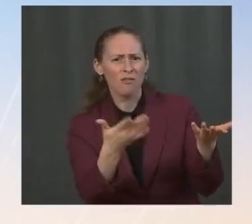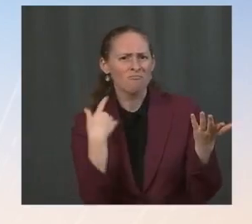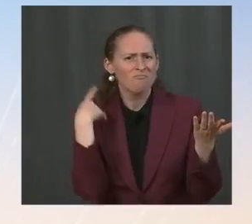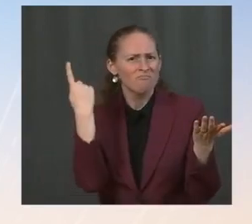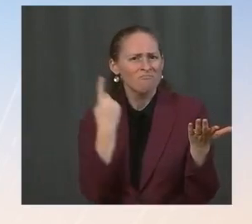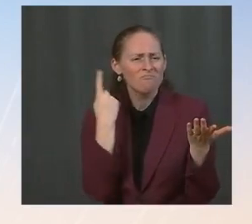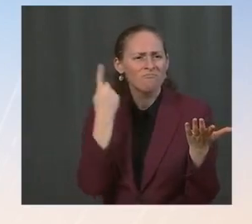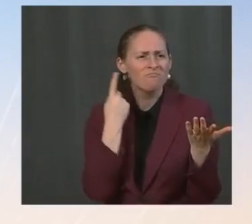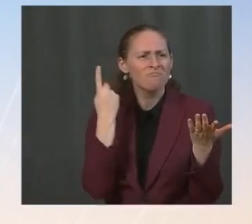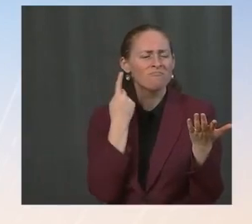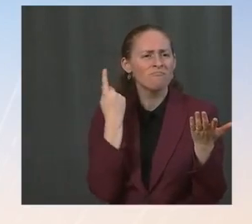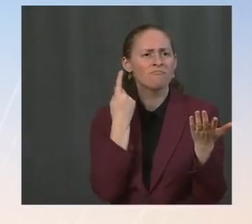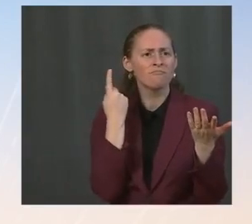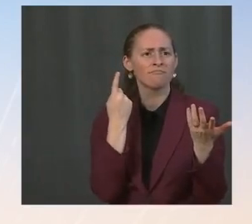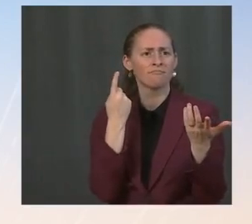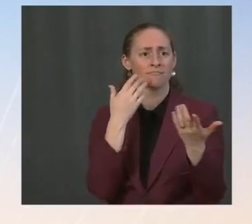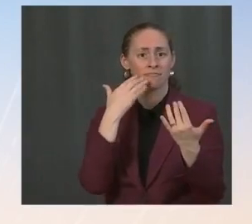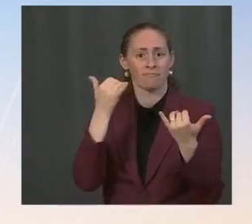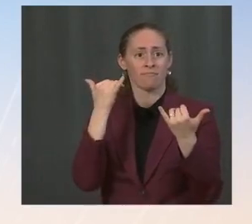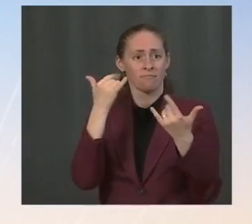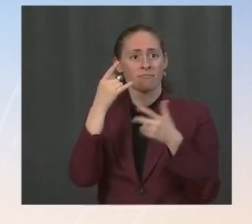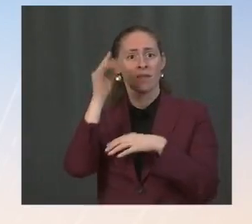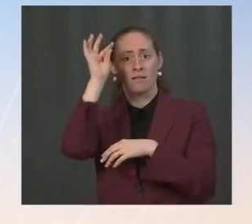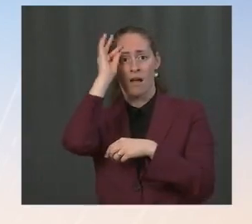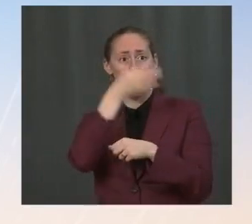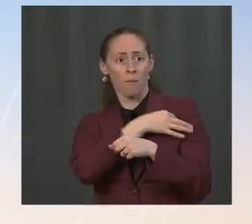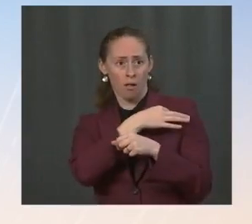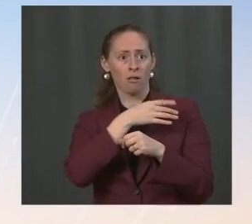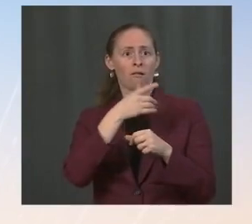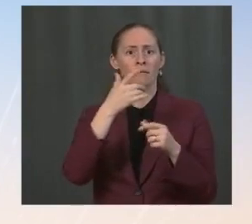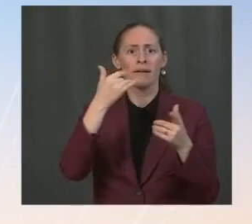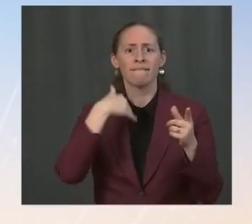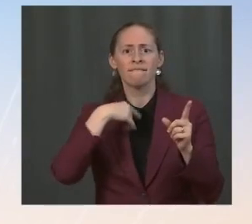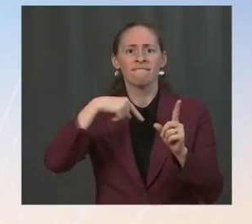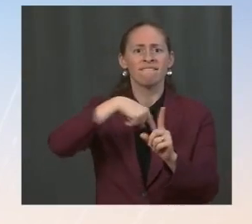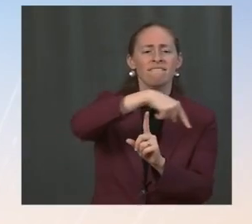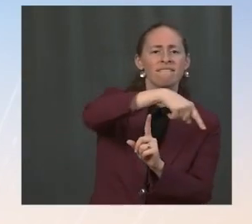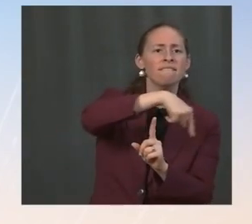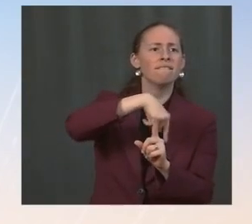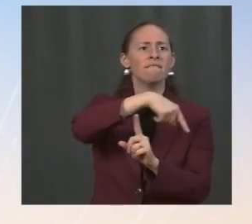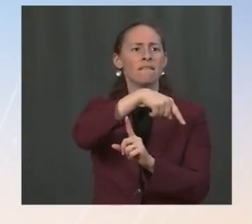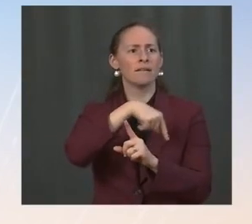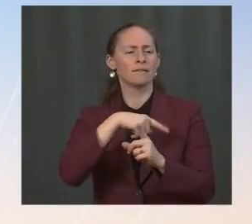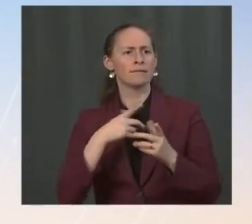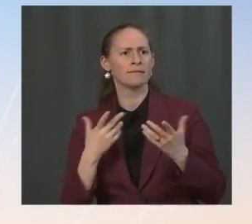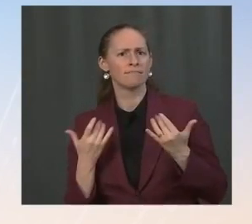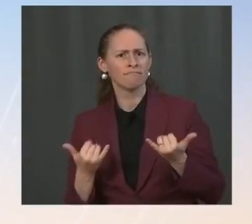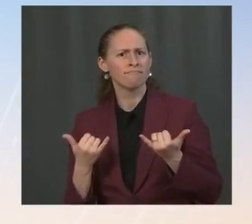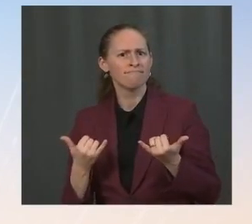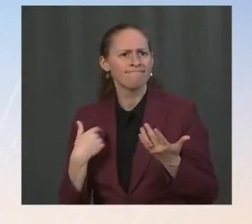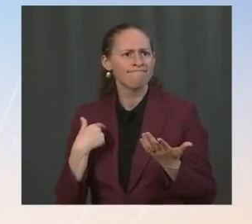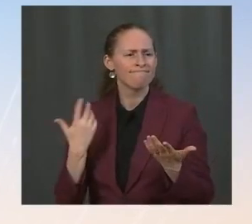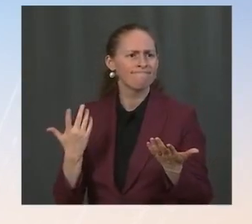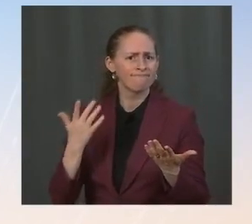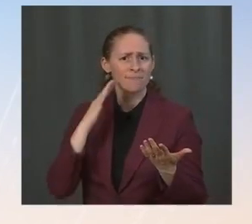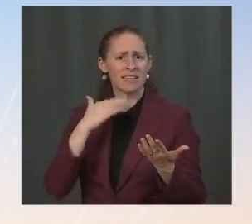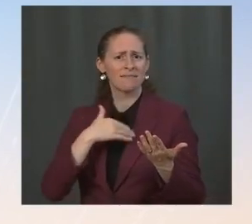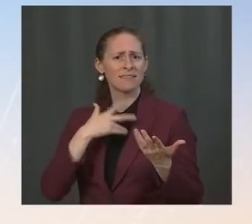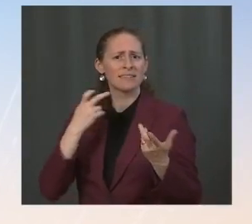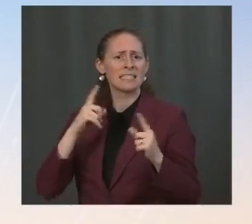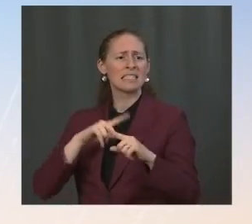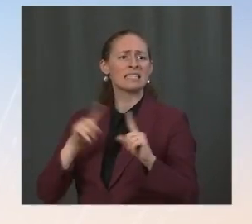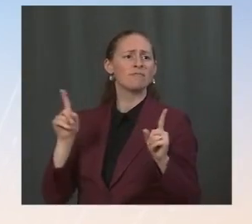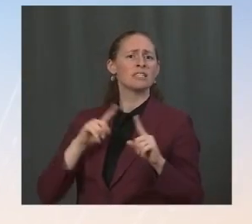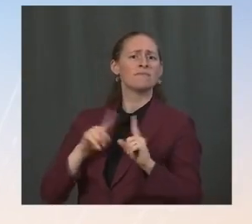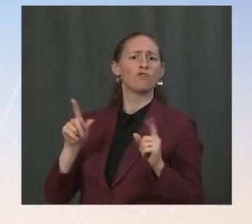Kabul, and if there have been or may be in the future efforts to go out and rescue people from those more far-flung